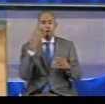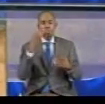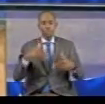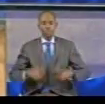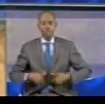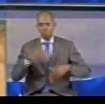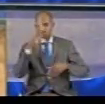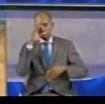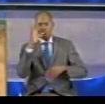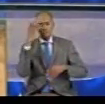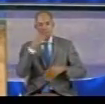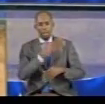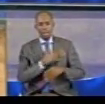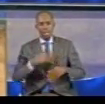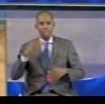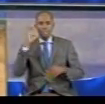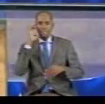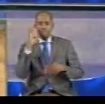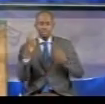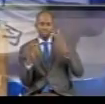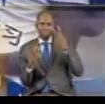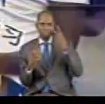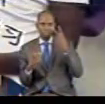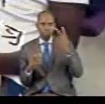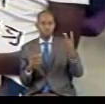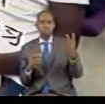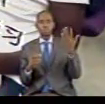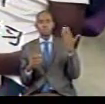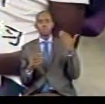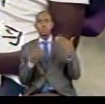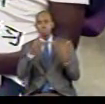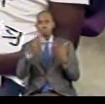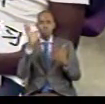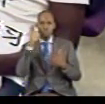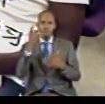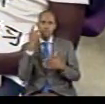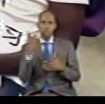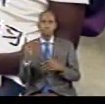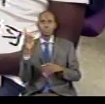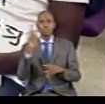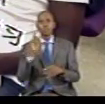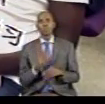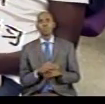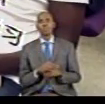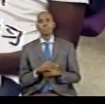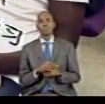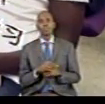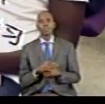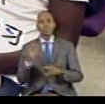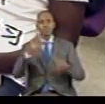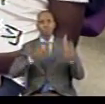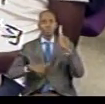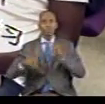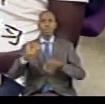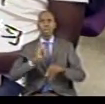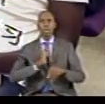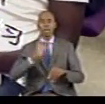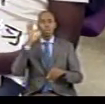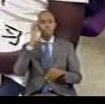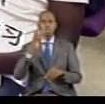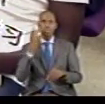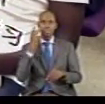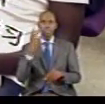saw. And he saw, I will see. And he saw, I said, I will see.